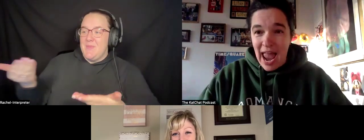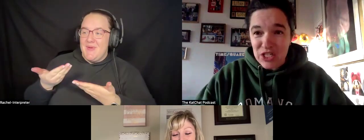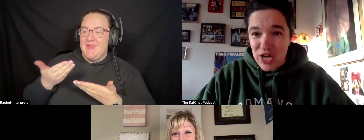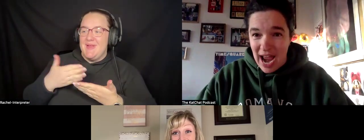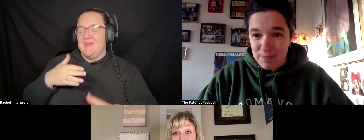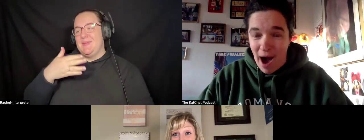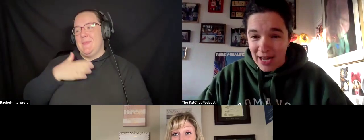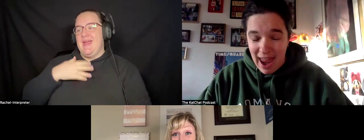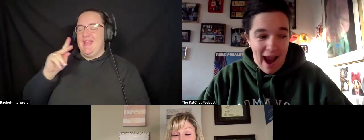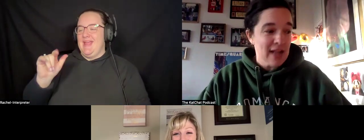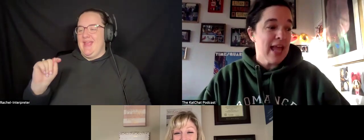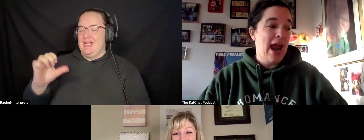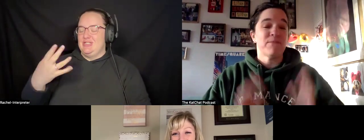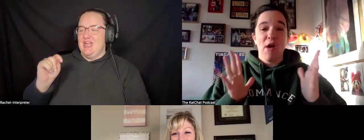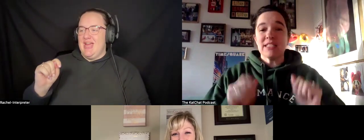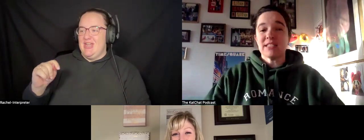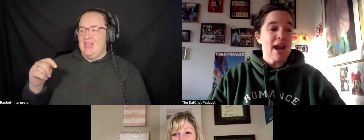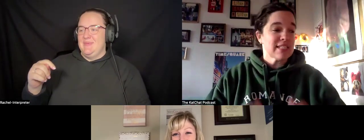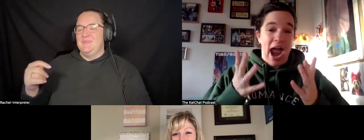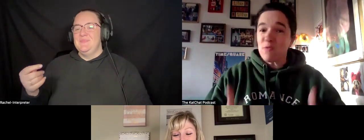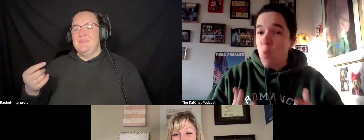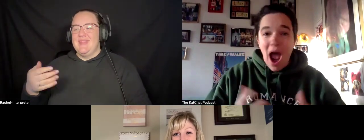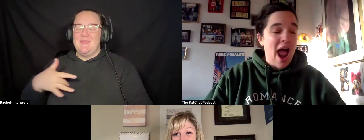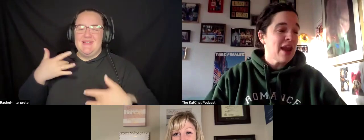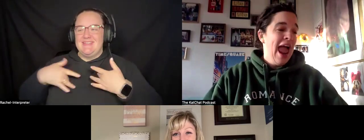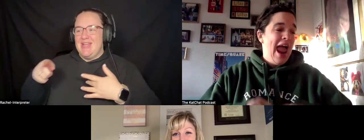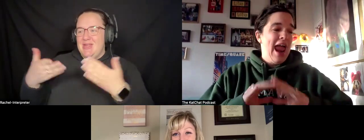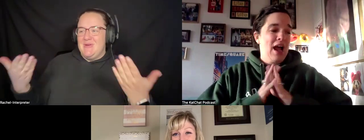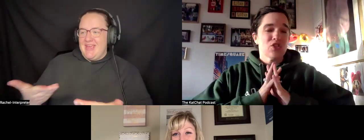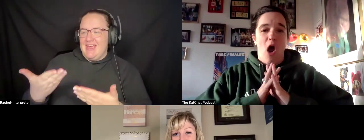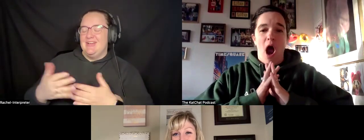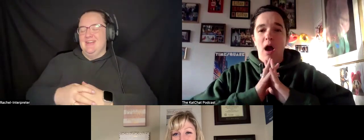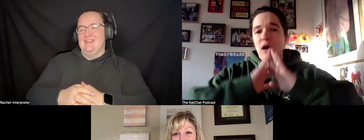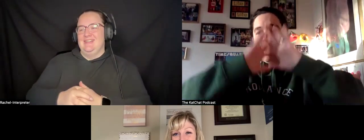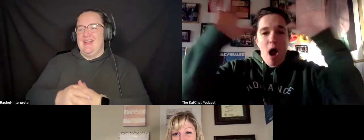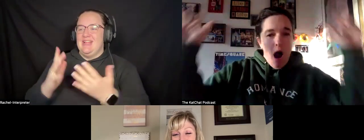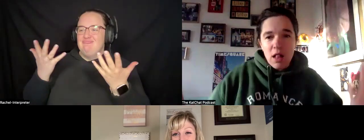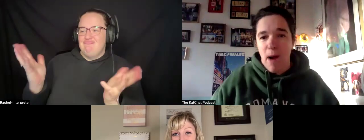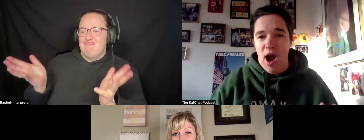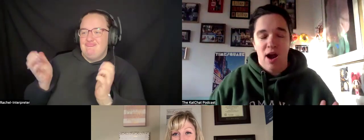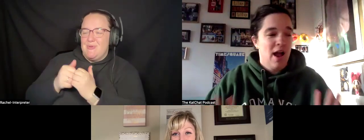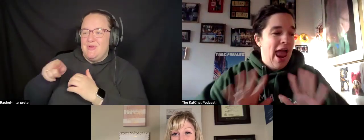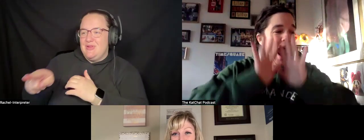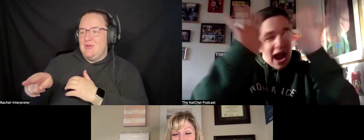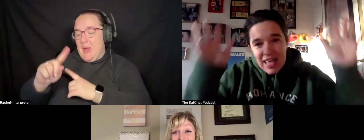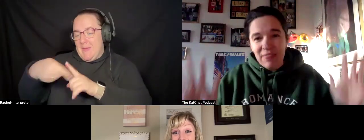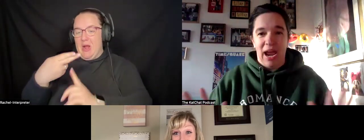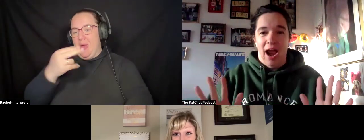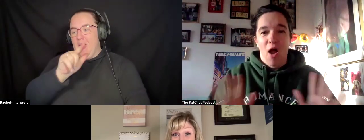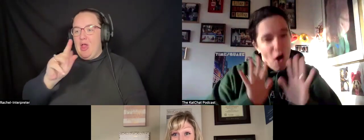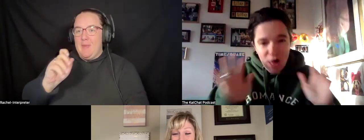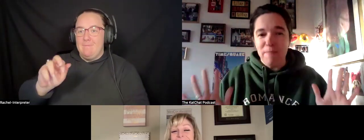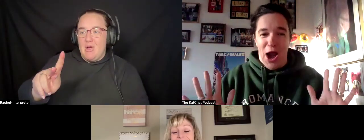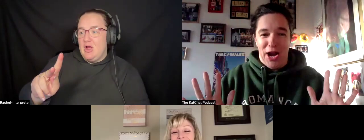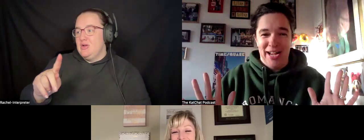to the Cat Chat podcast. And I'm very excited to have you on and talk Hallmark.